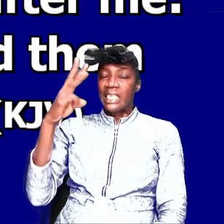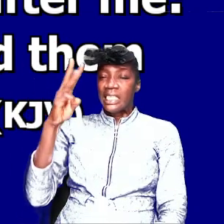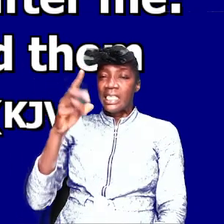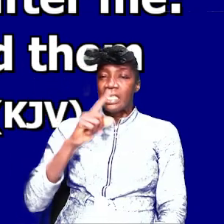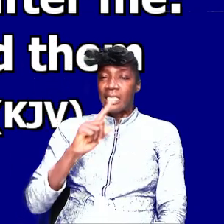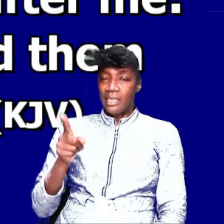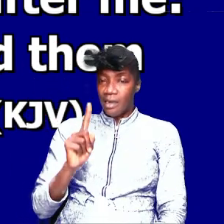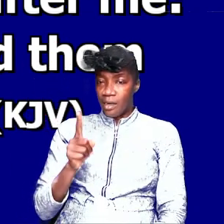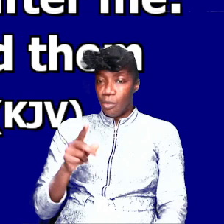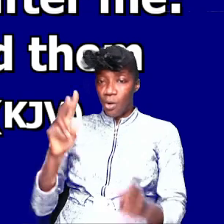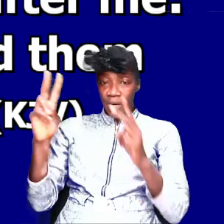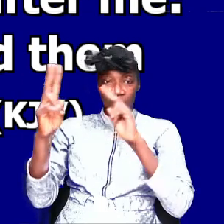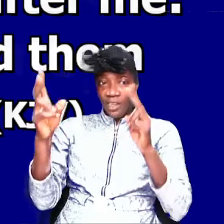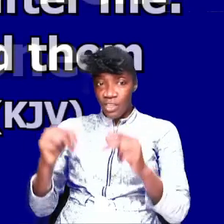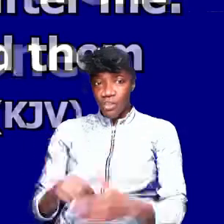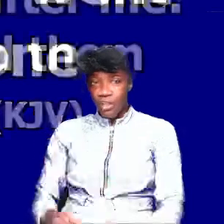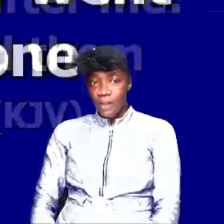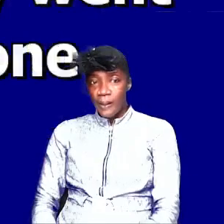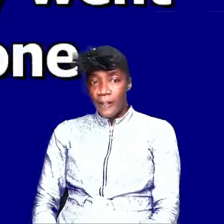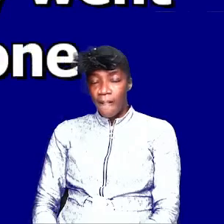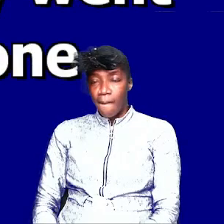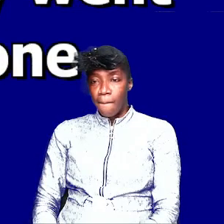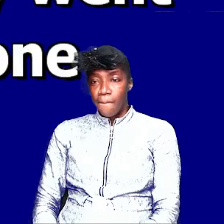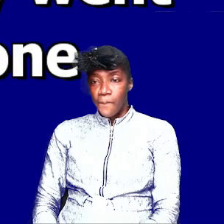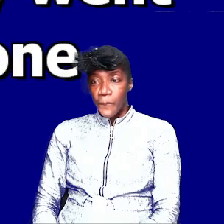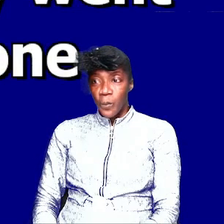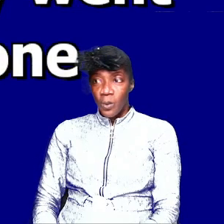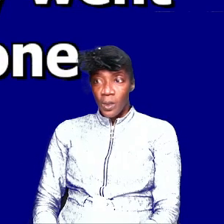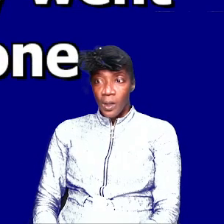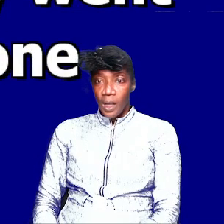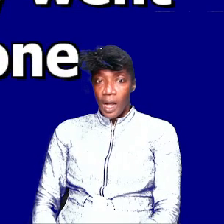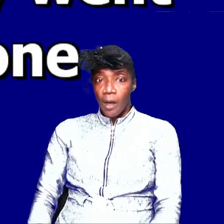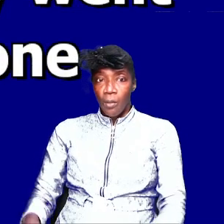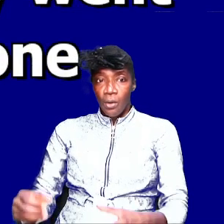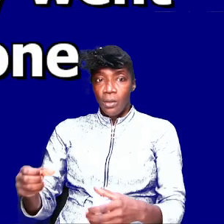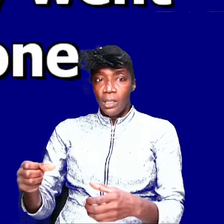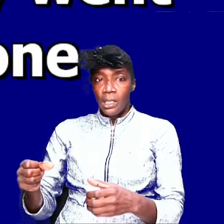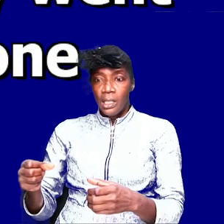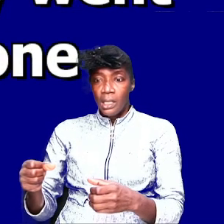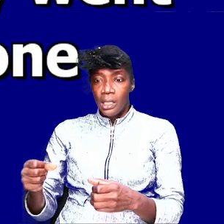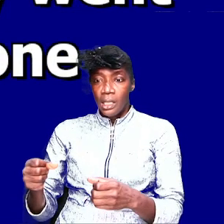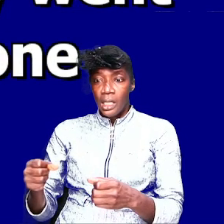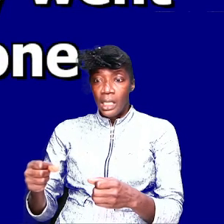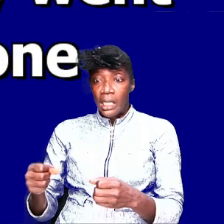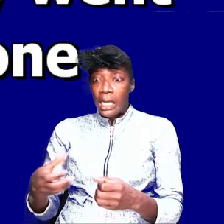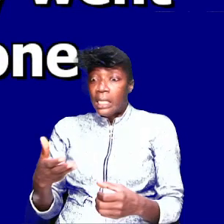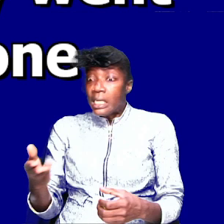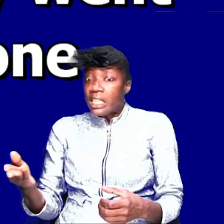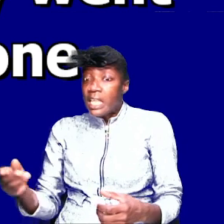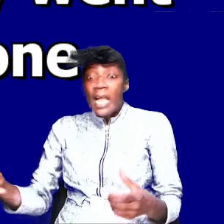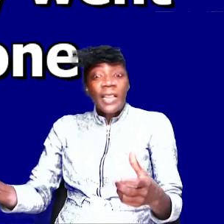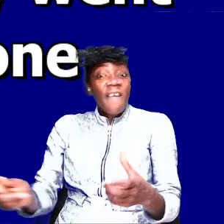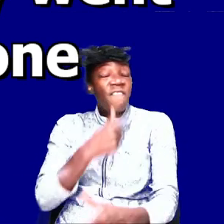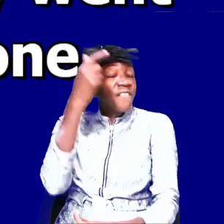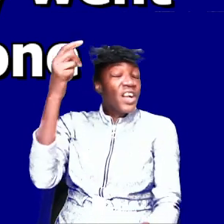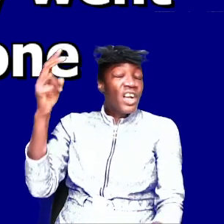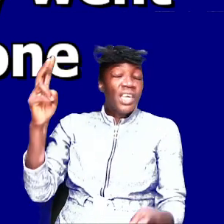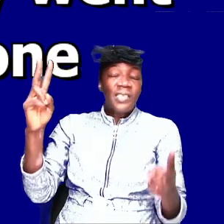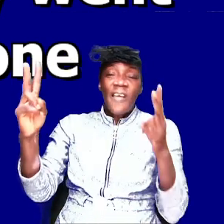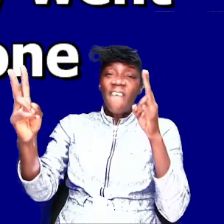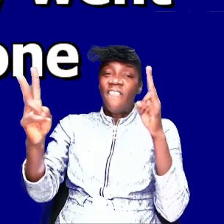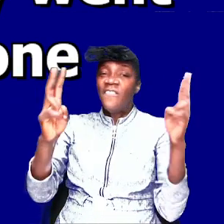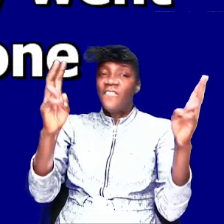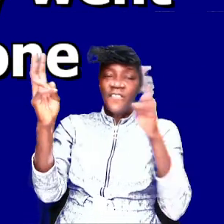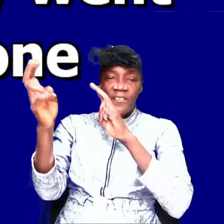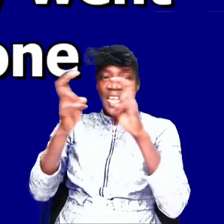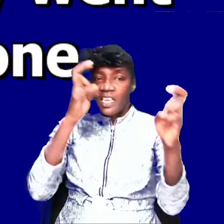effect. Let us look at 16. It talks about the effect that this first victory, this first slaughter